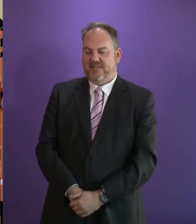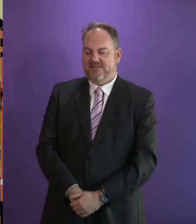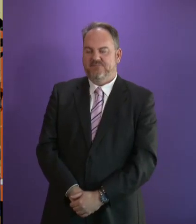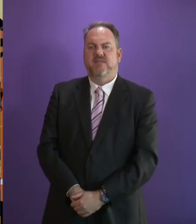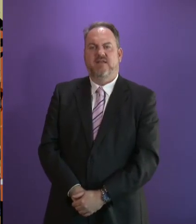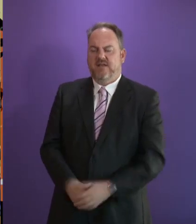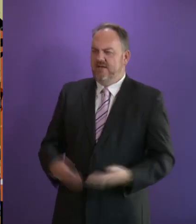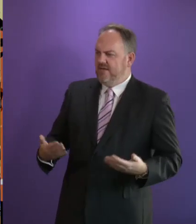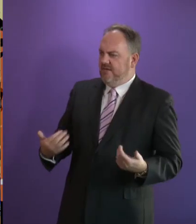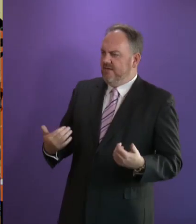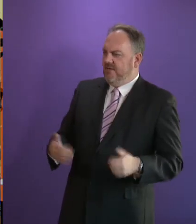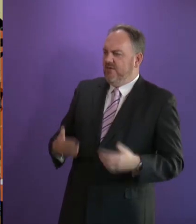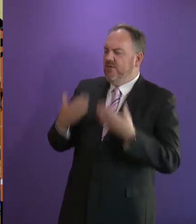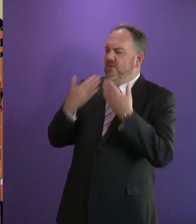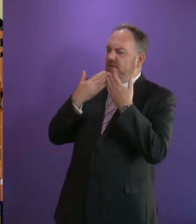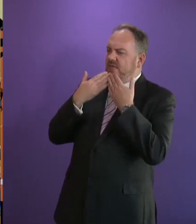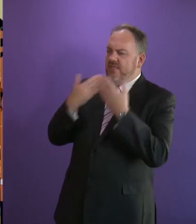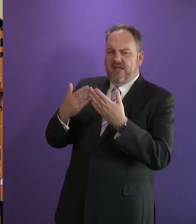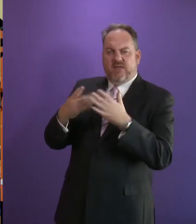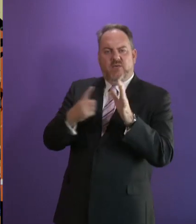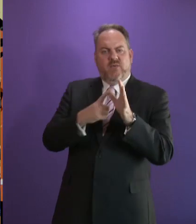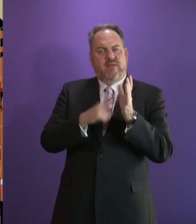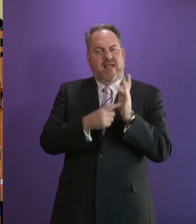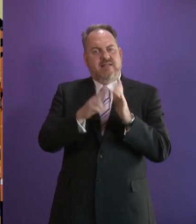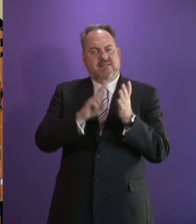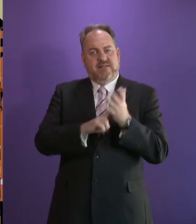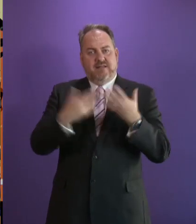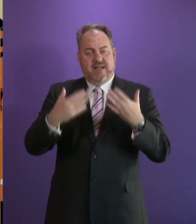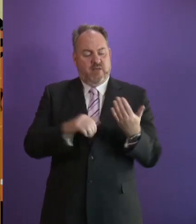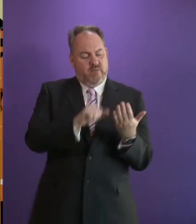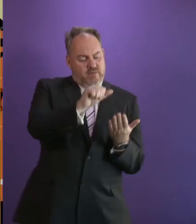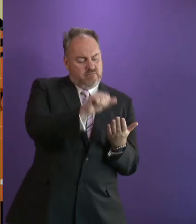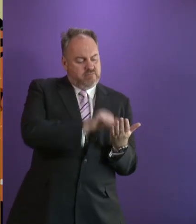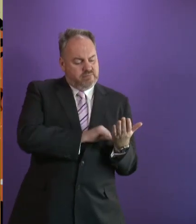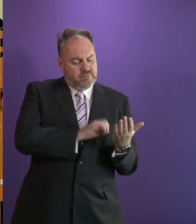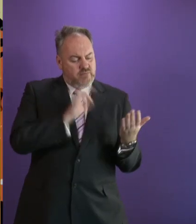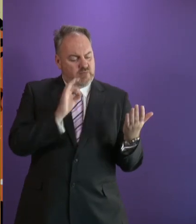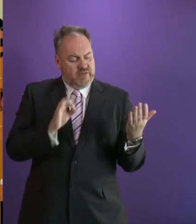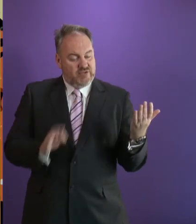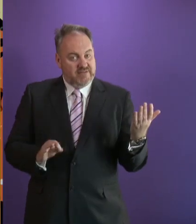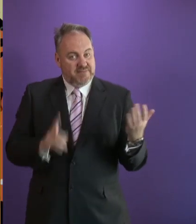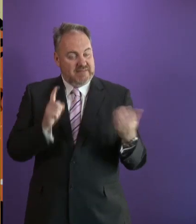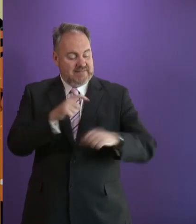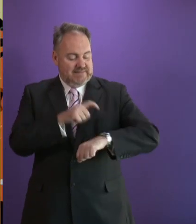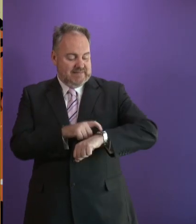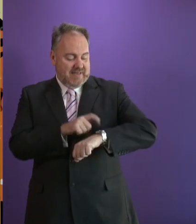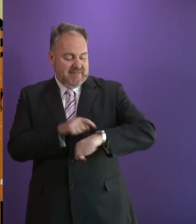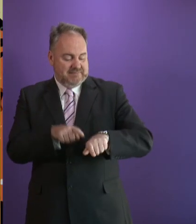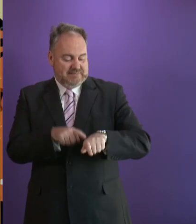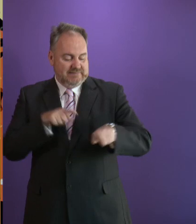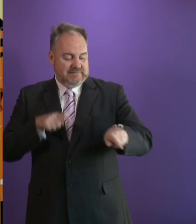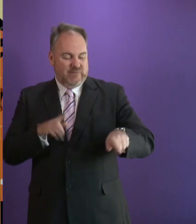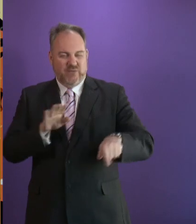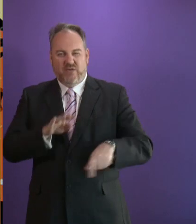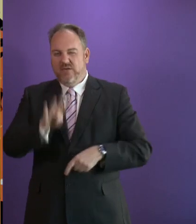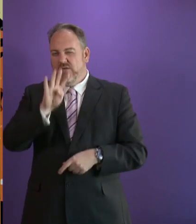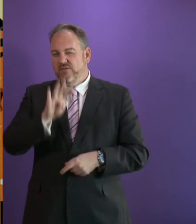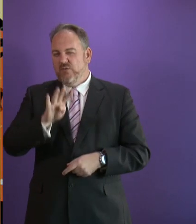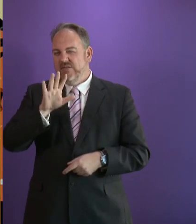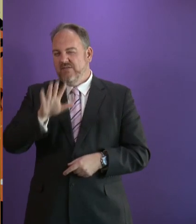Thank you. Thank you very much, Alison. I've started to get questions coming in now. As usual, we're behind time. We've got about 45 minutes or